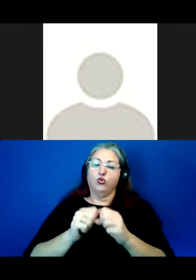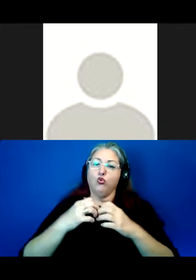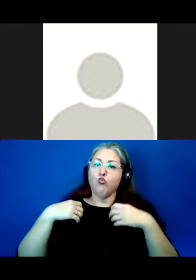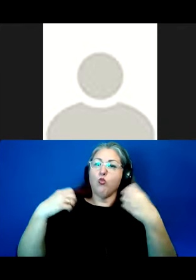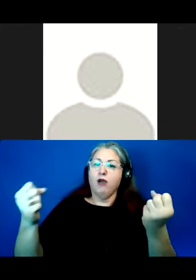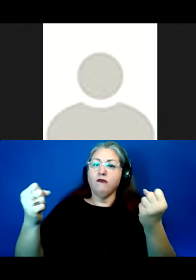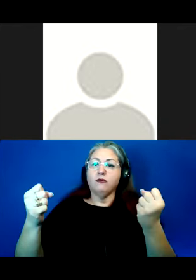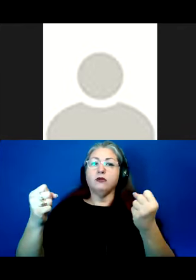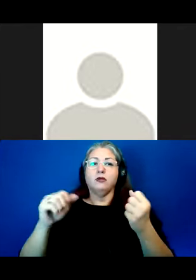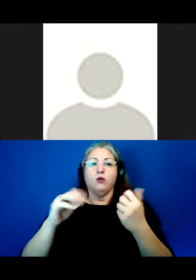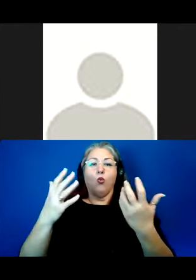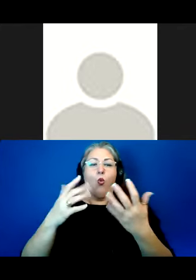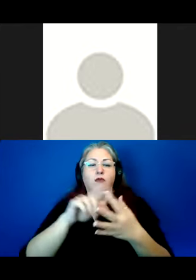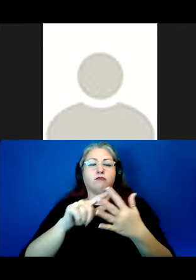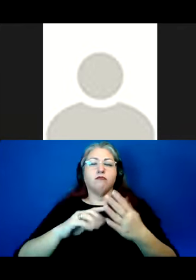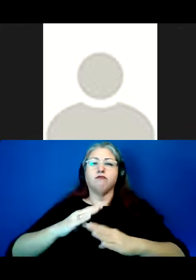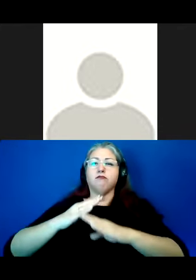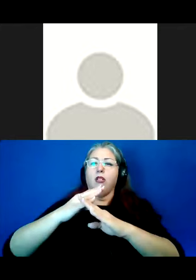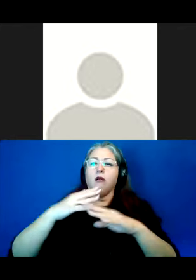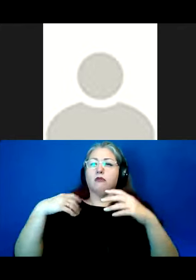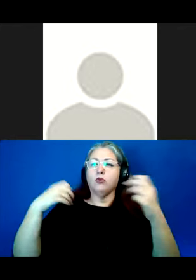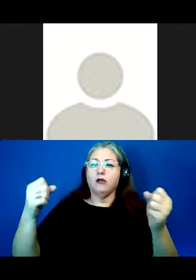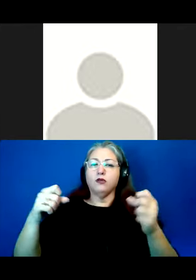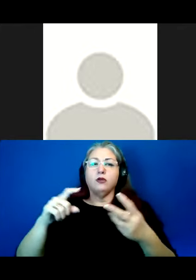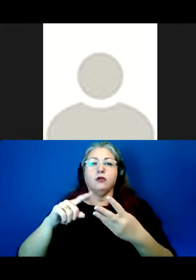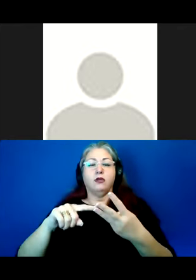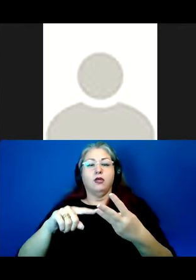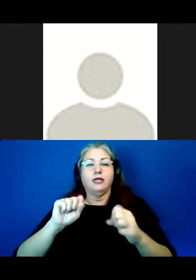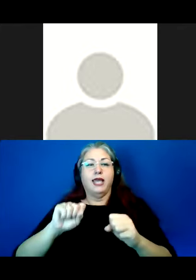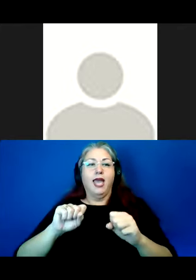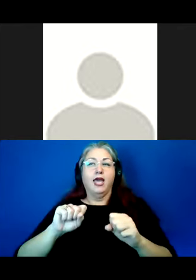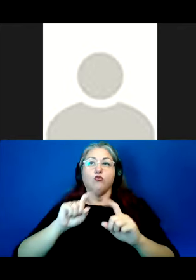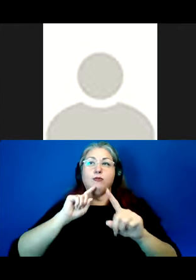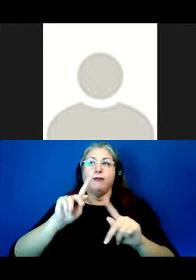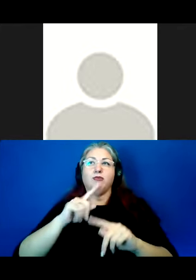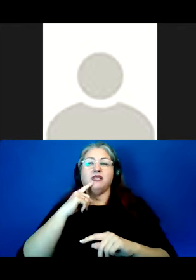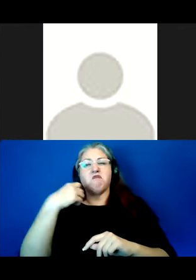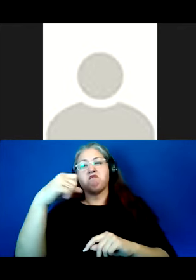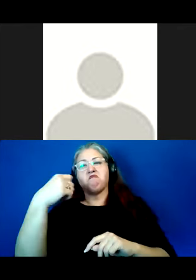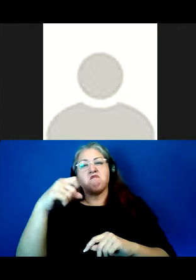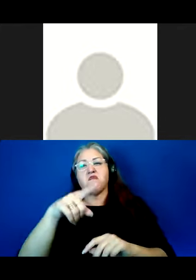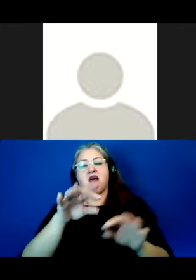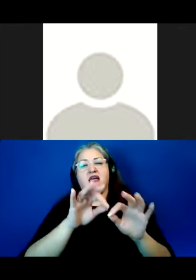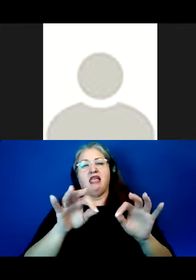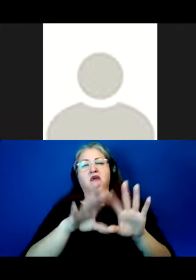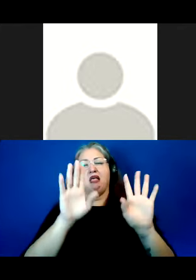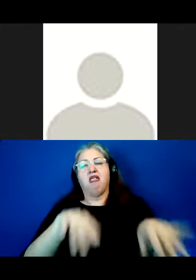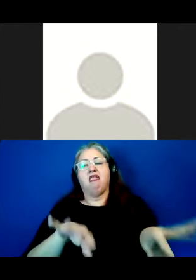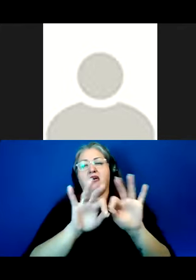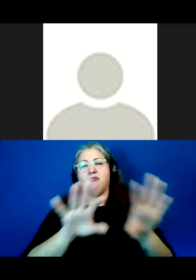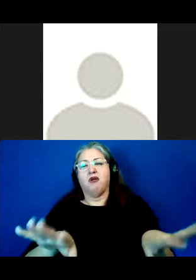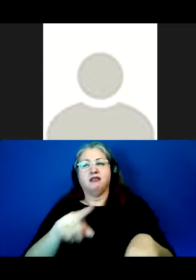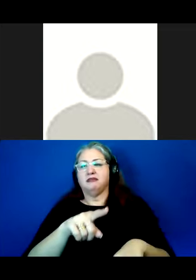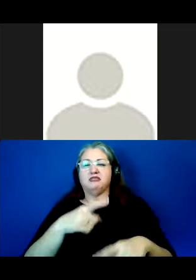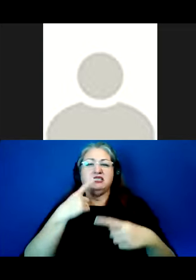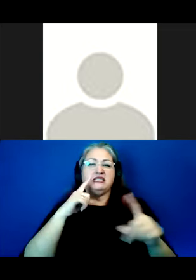that impede language recovery. Being able to respond to naysayers who claim that our language efforts are unimportant or that they will not